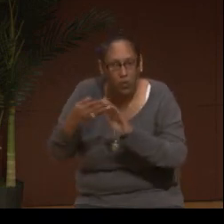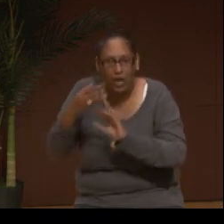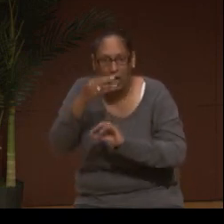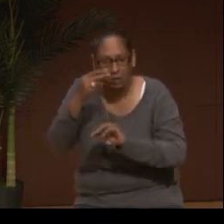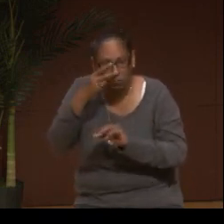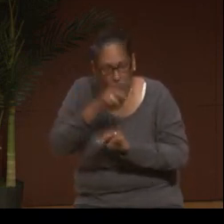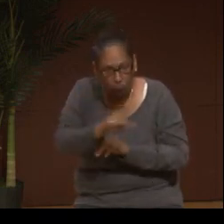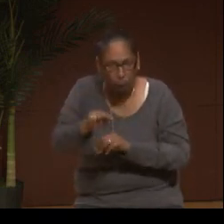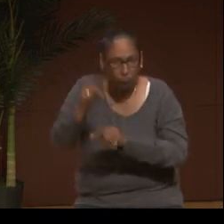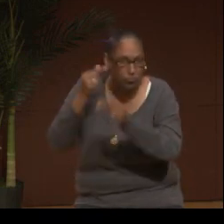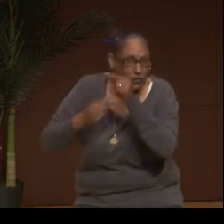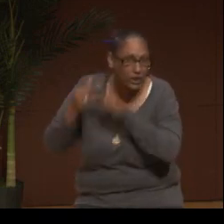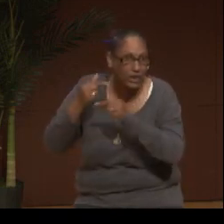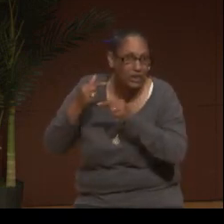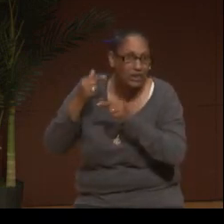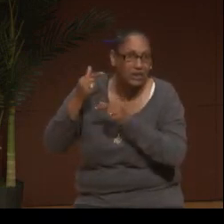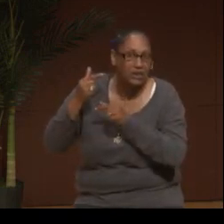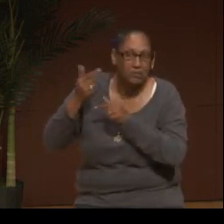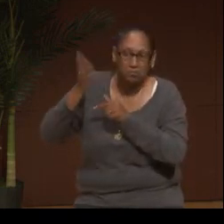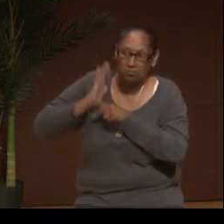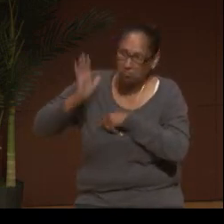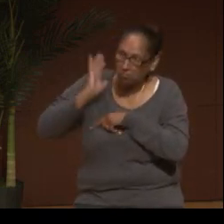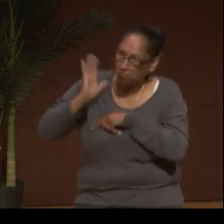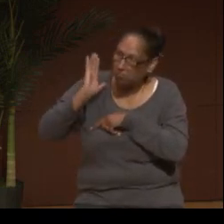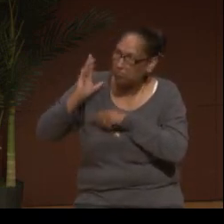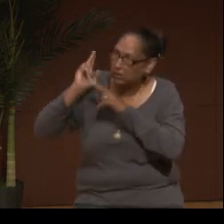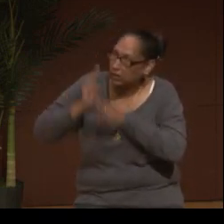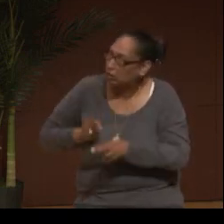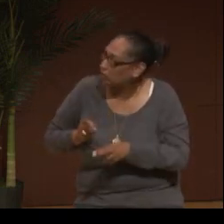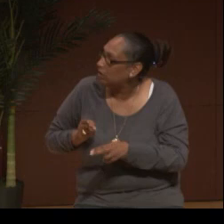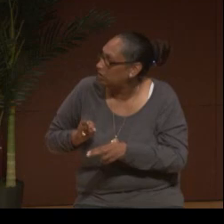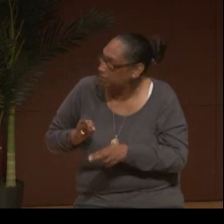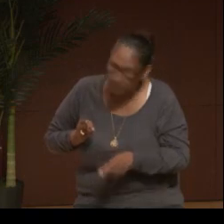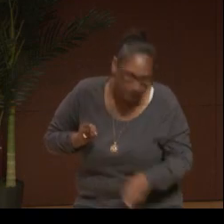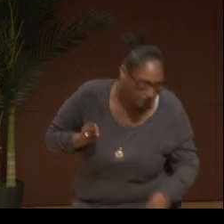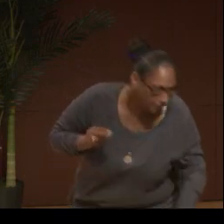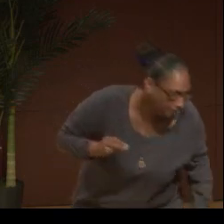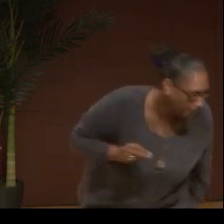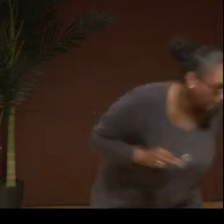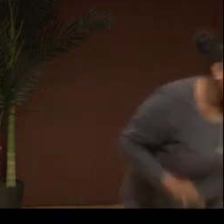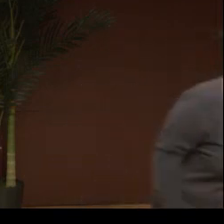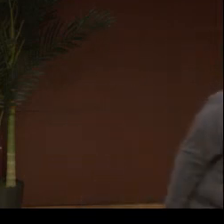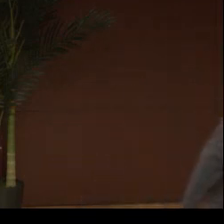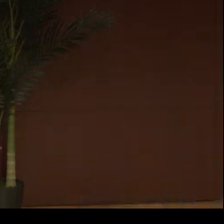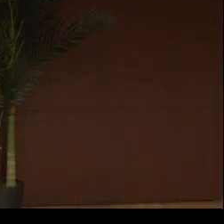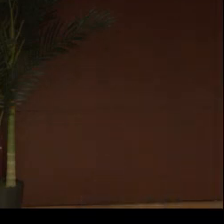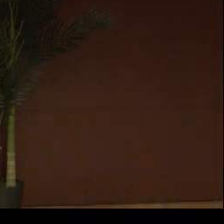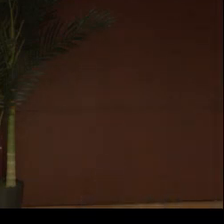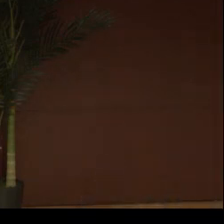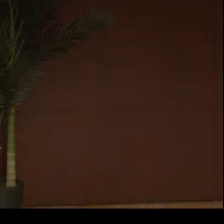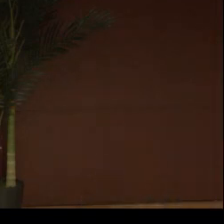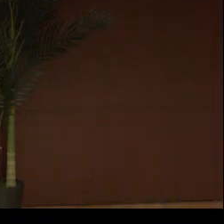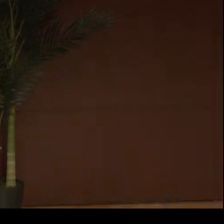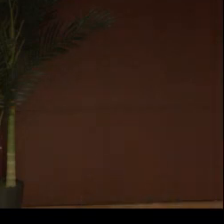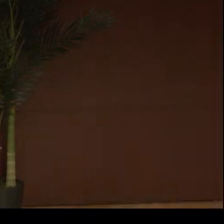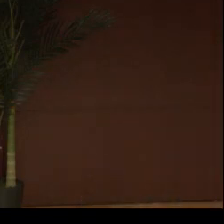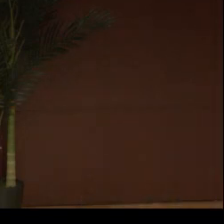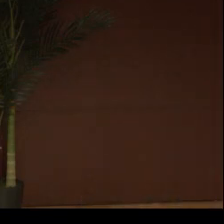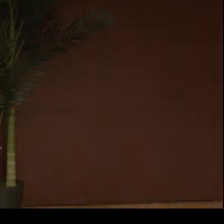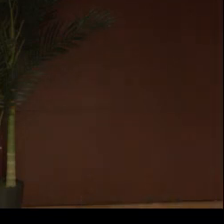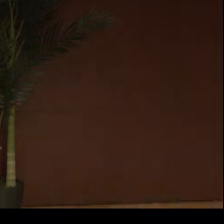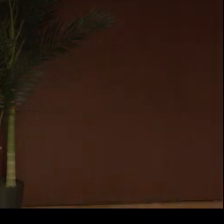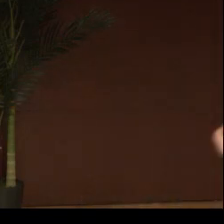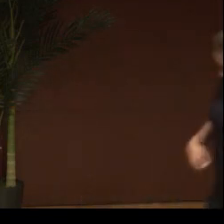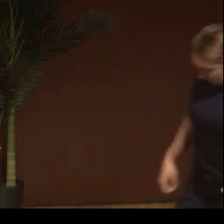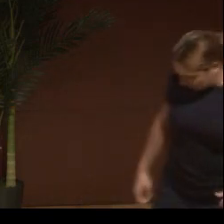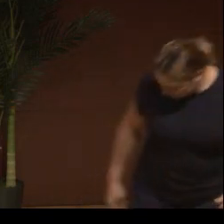genetic ancestry, and their oral histories were right. People know where they come from. It also kind of makes sense. I mean, it would defy logic that you can